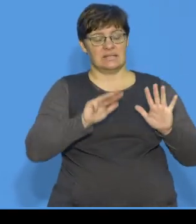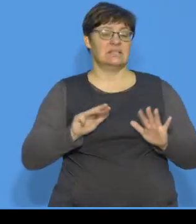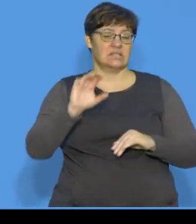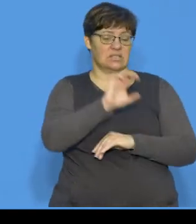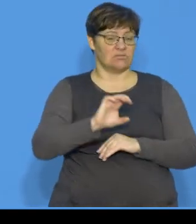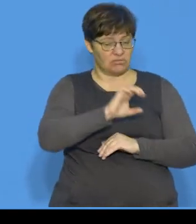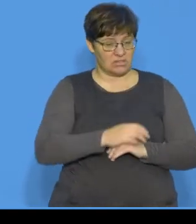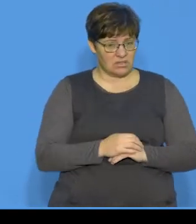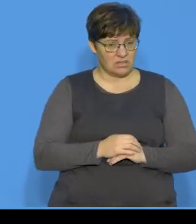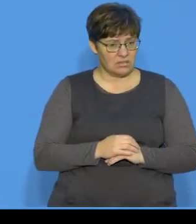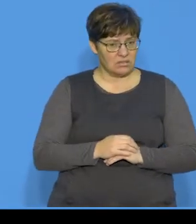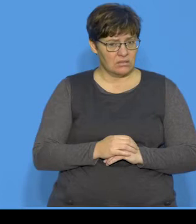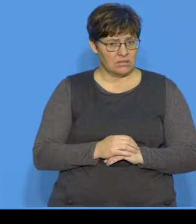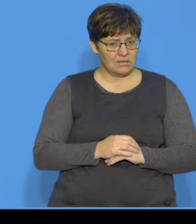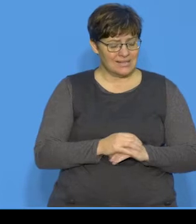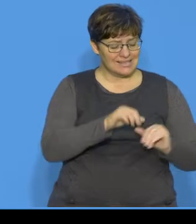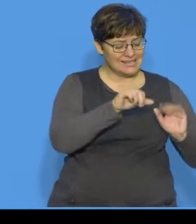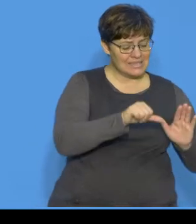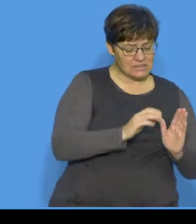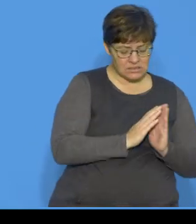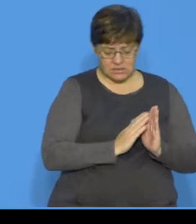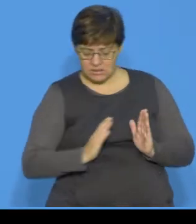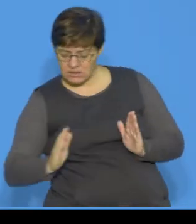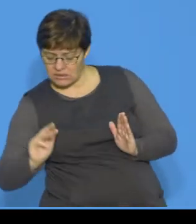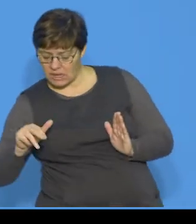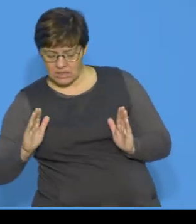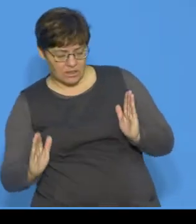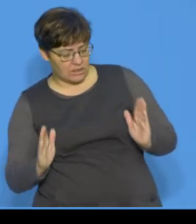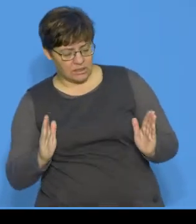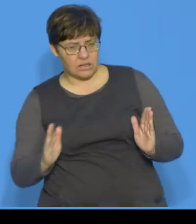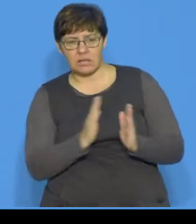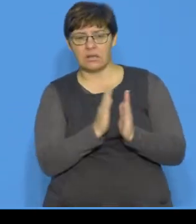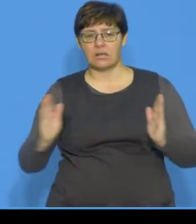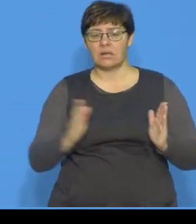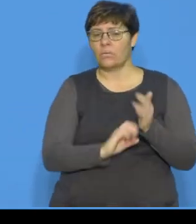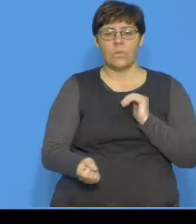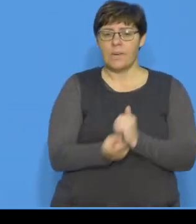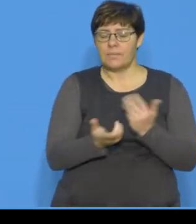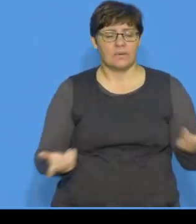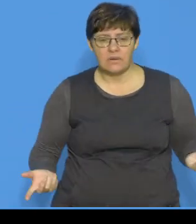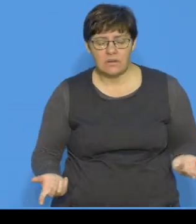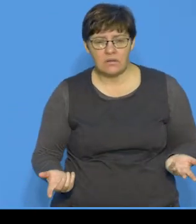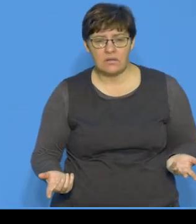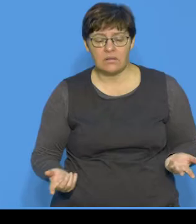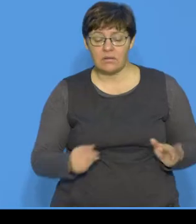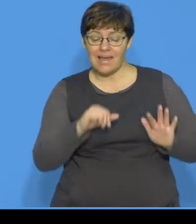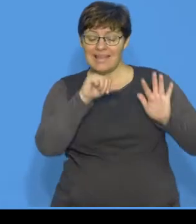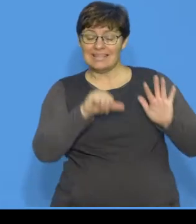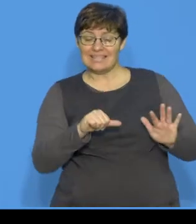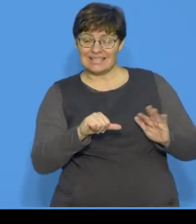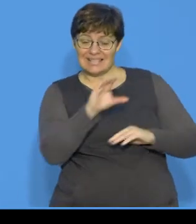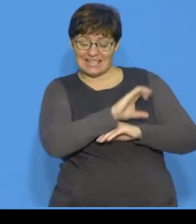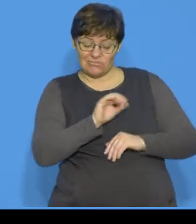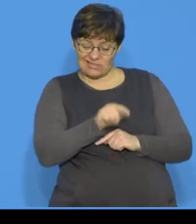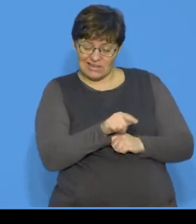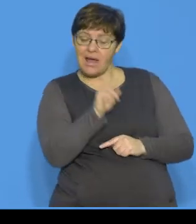What has happened around this time? Well, around the 1600s, we started to see